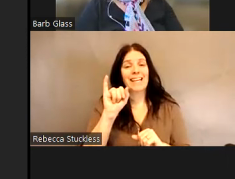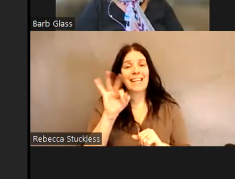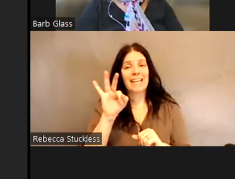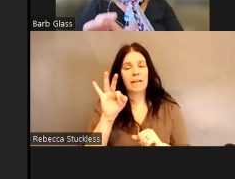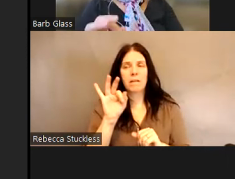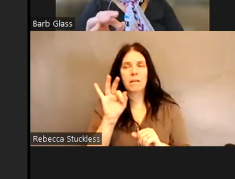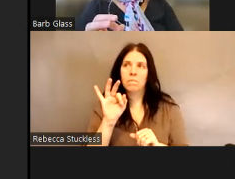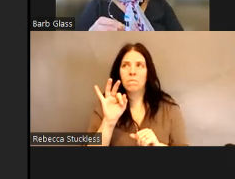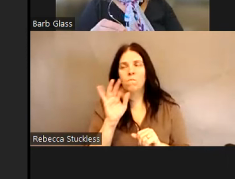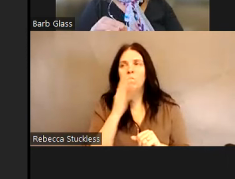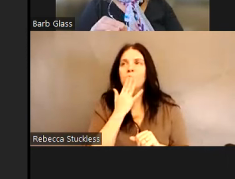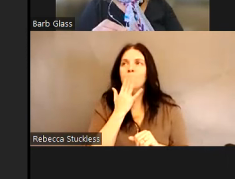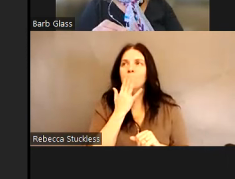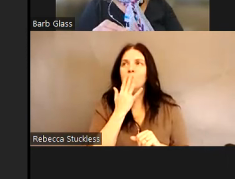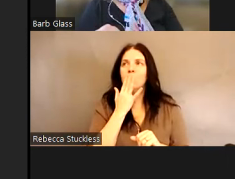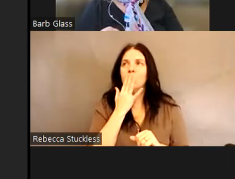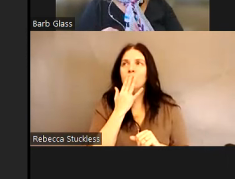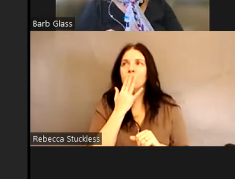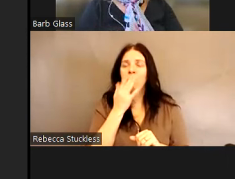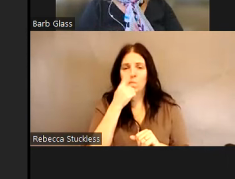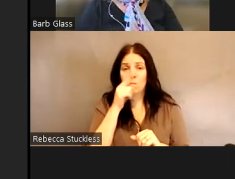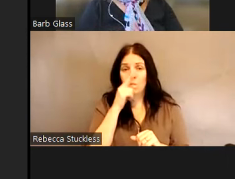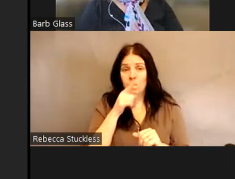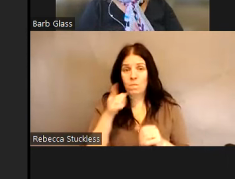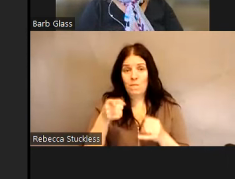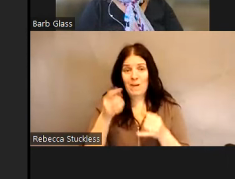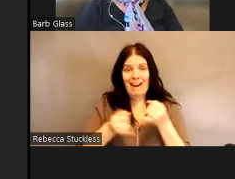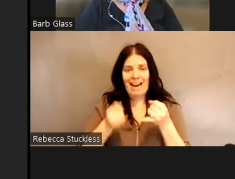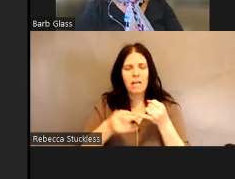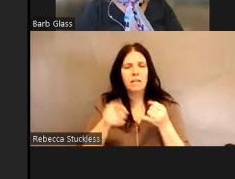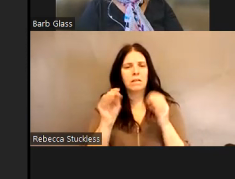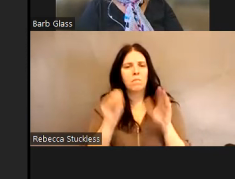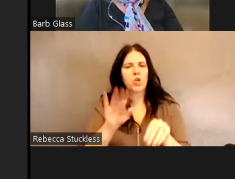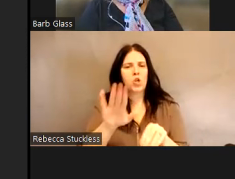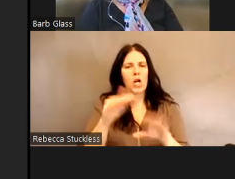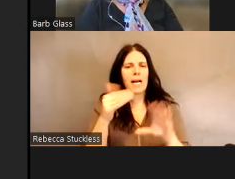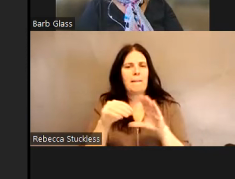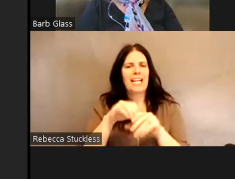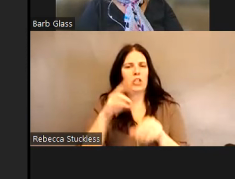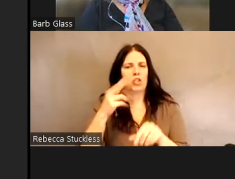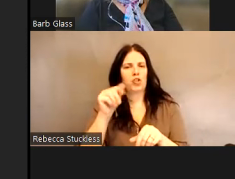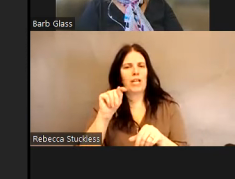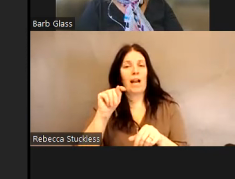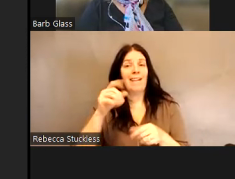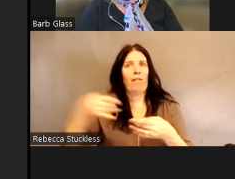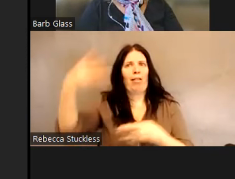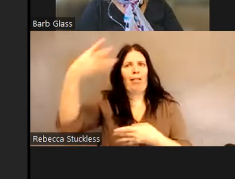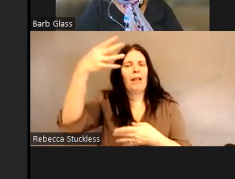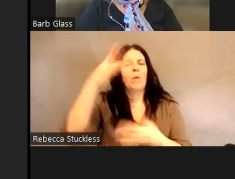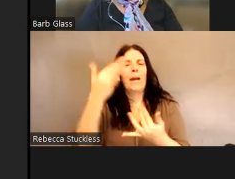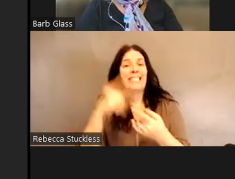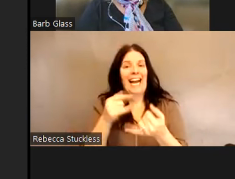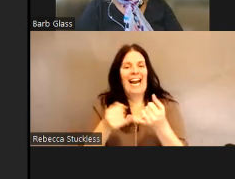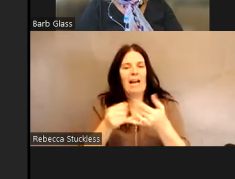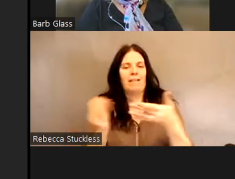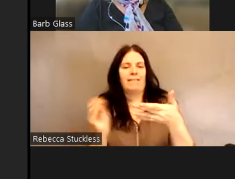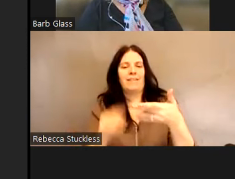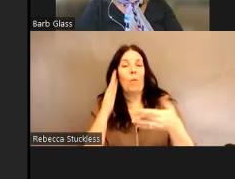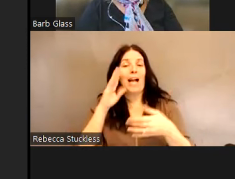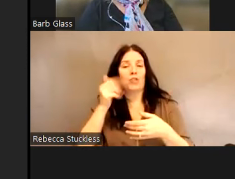Perhaps at the end, just put your email in the chat for me, just so I don't lose track of it, because I'm sure we'll have lots more activity in the